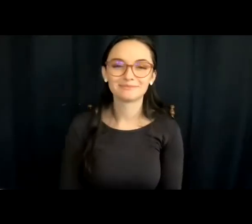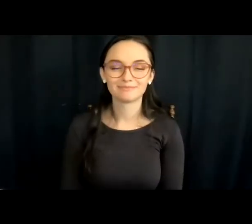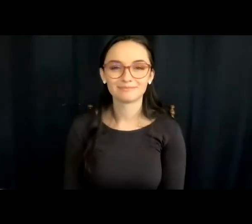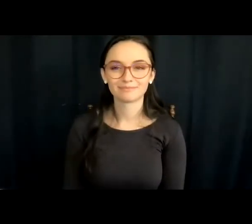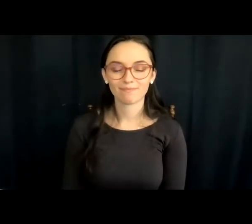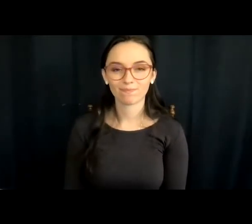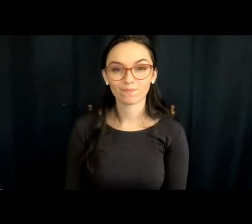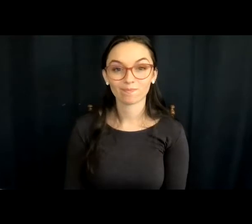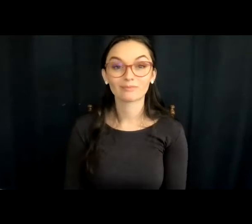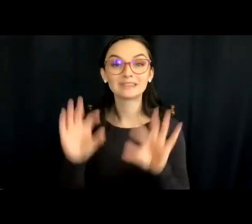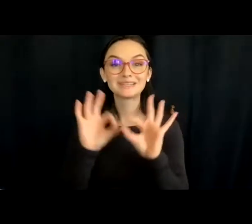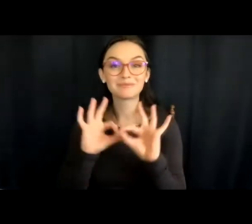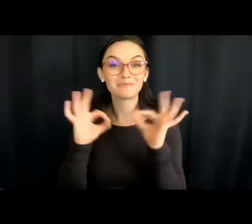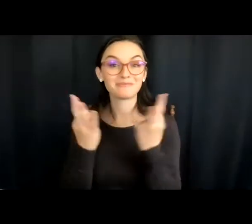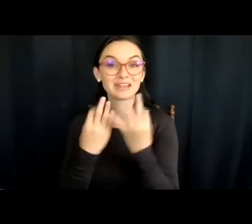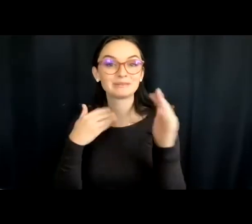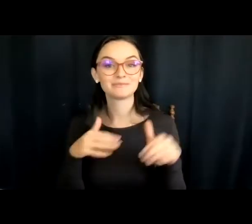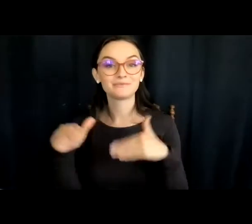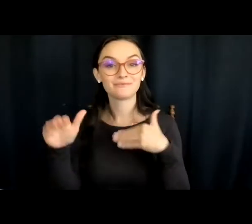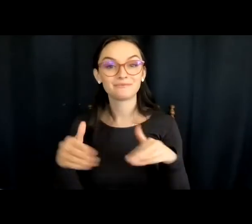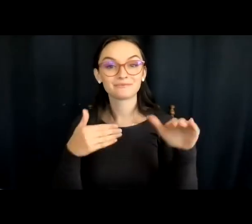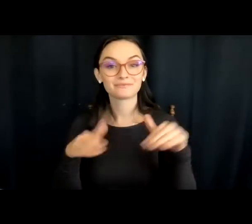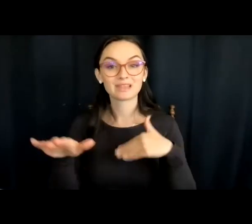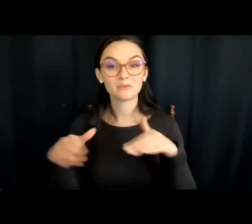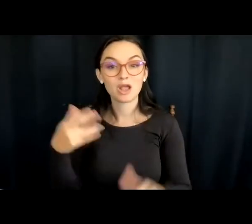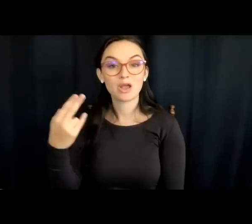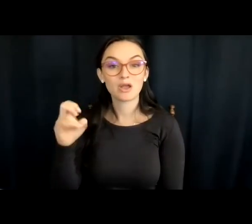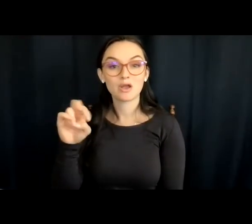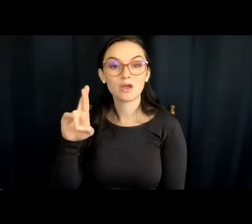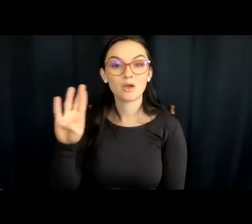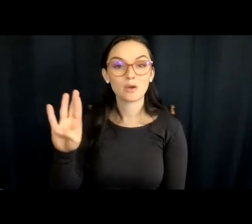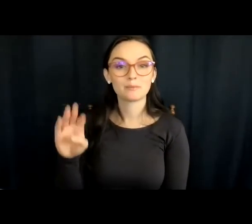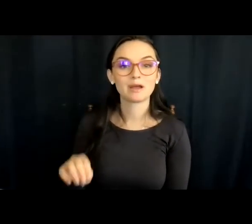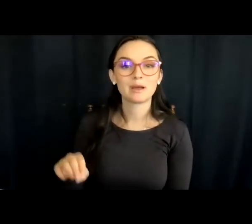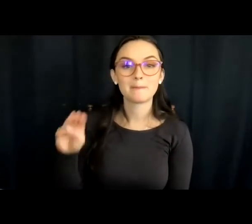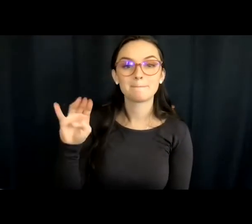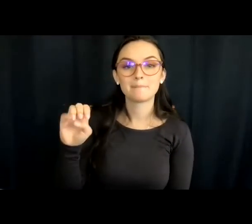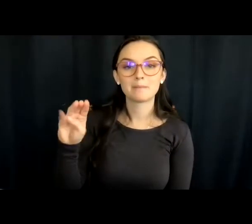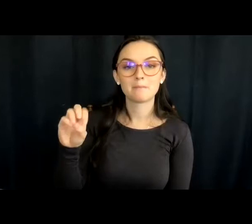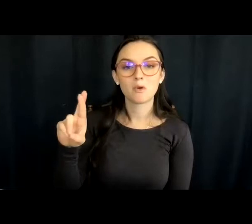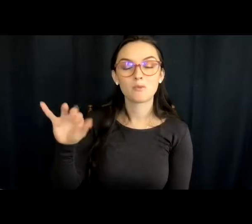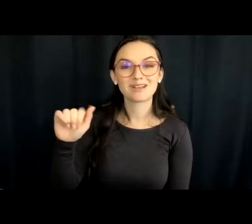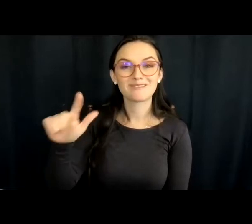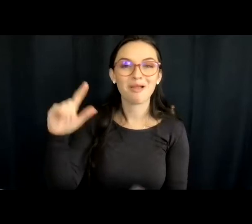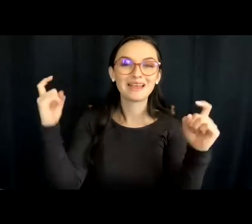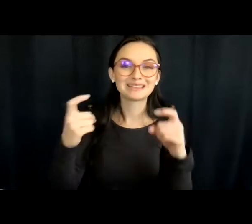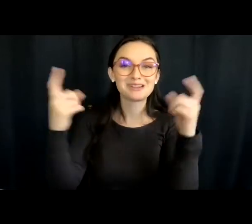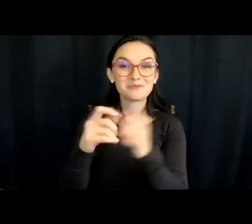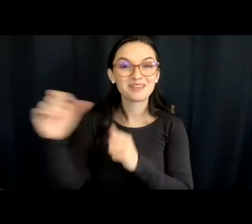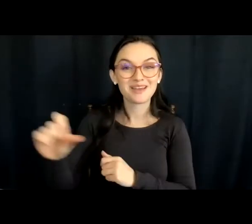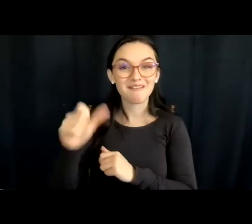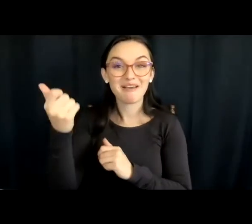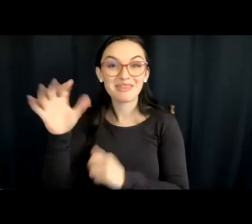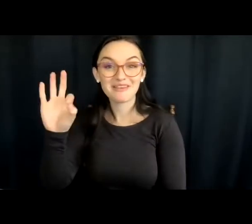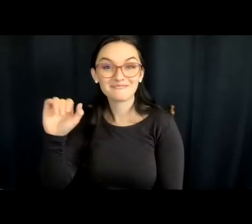The family walked to Herb Memorial Union, where they cheered with other Duck fans at a pep rally. Everyone